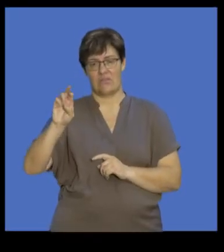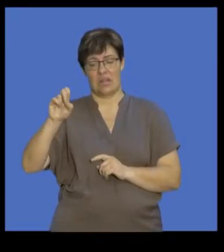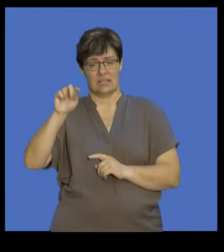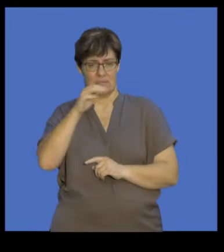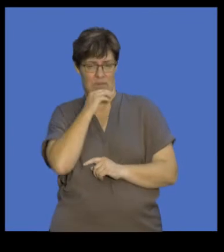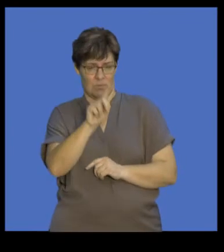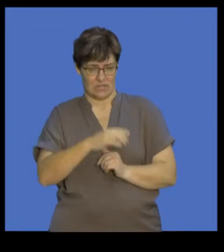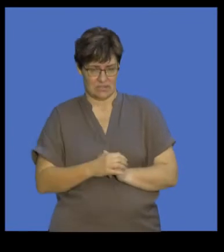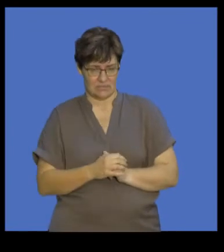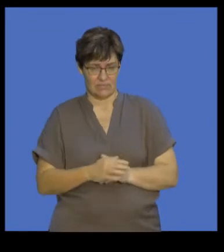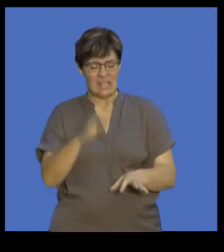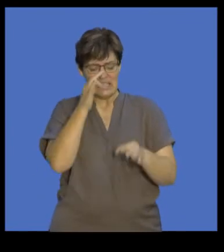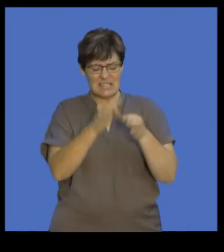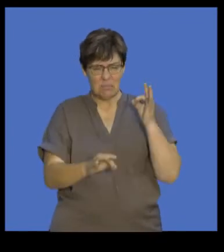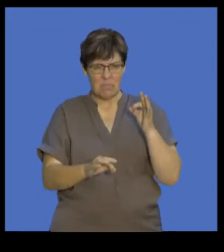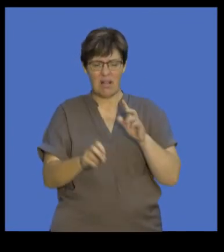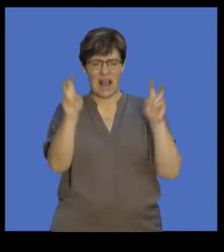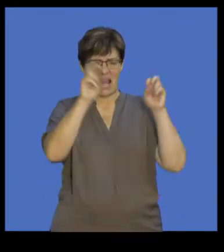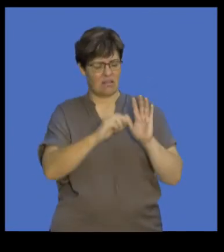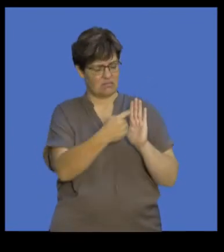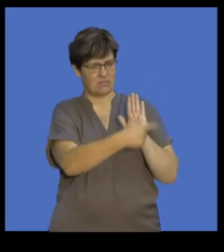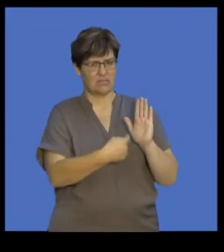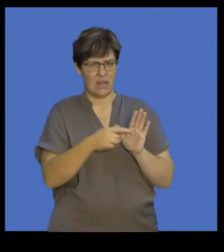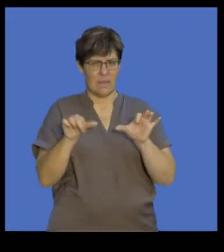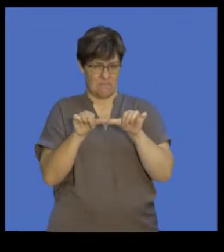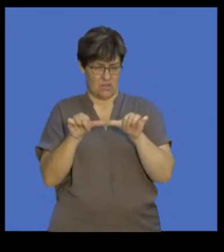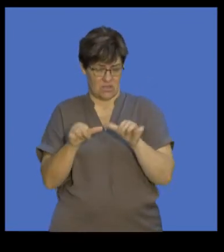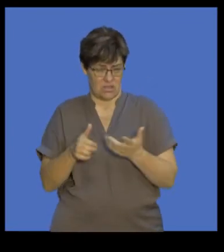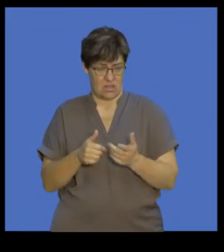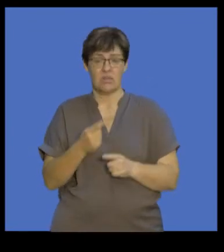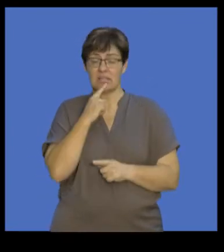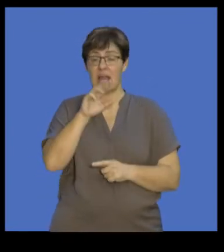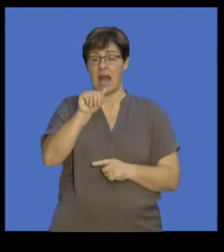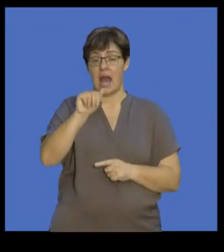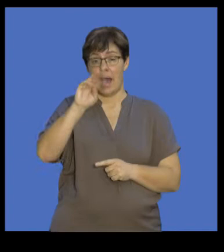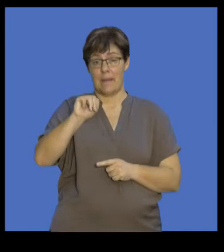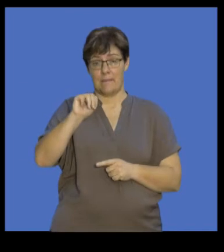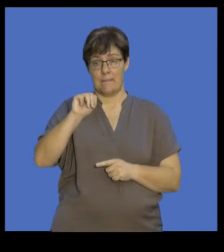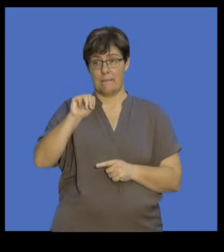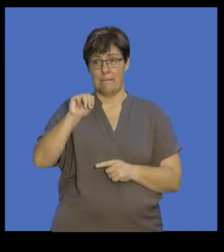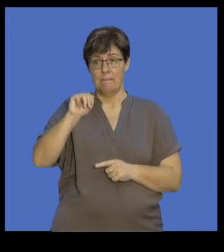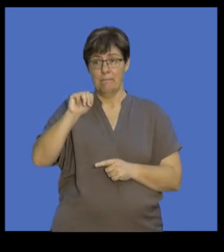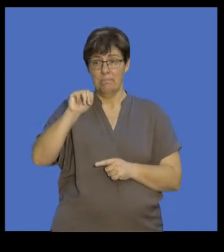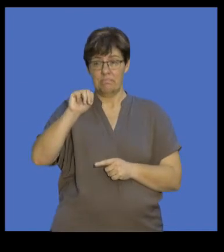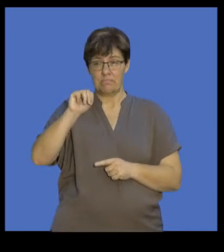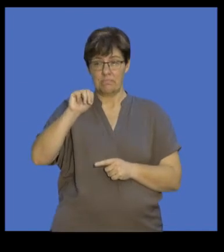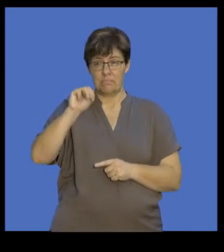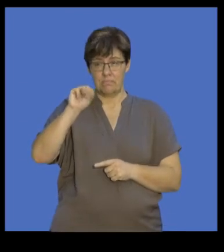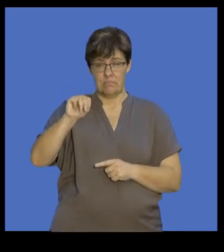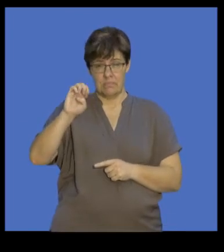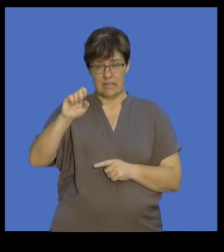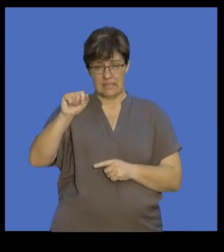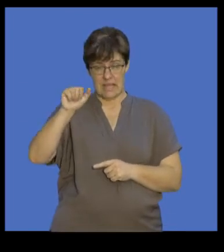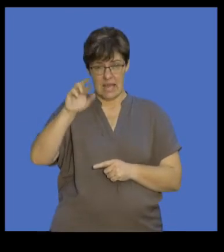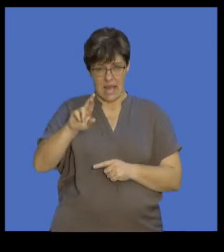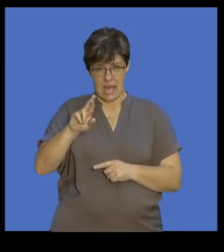current in a simple electric circuit. Okay, we have already indicated that an ammeter whose symbol is that,